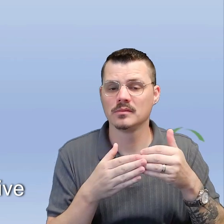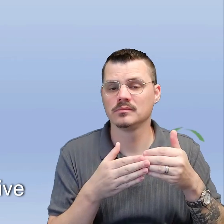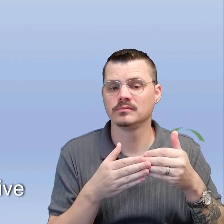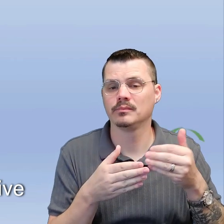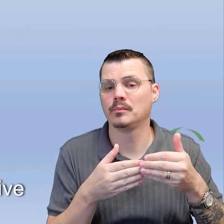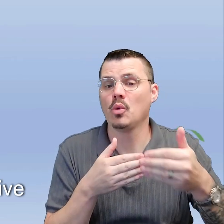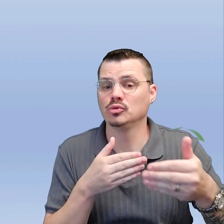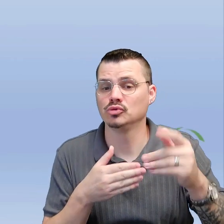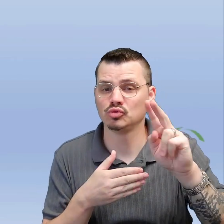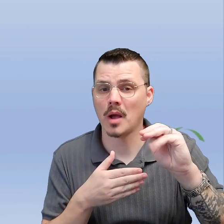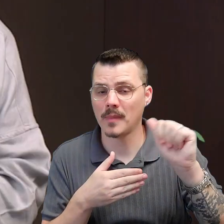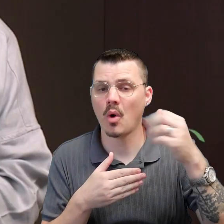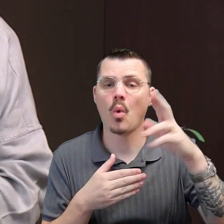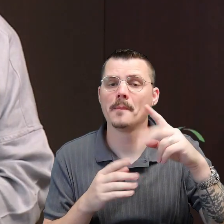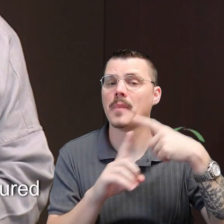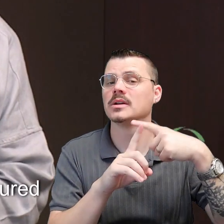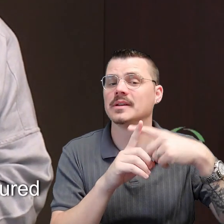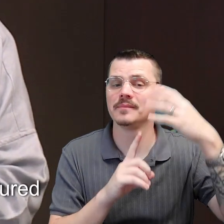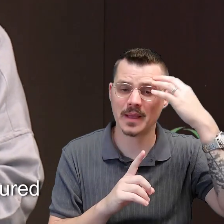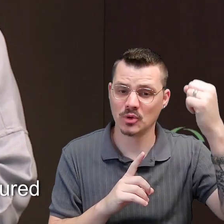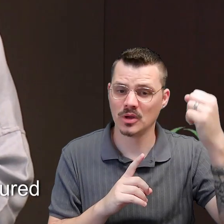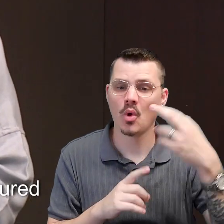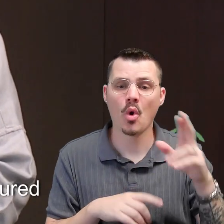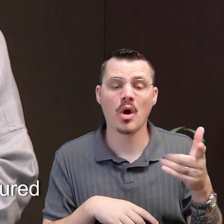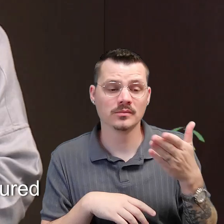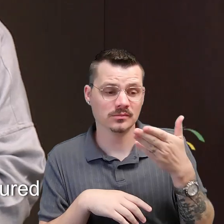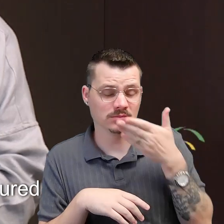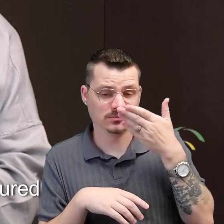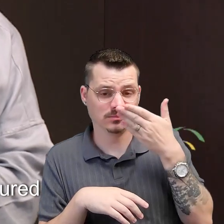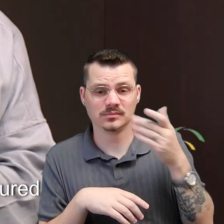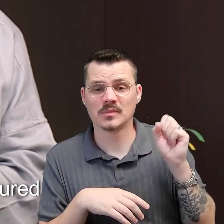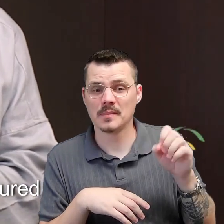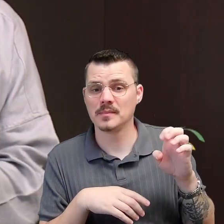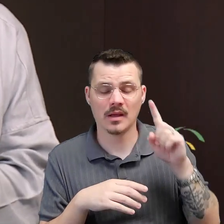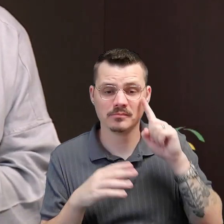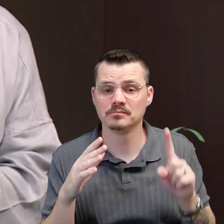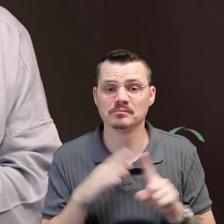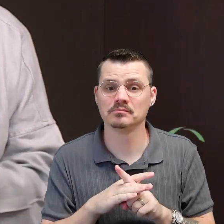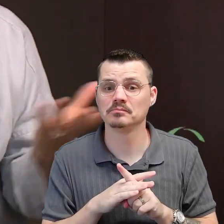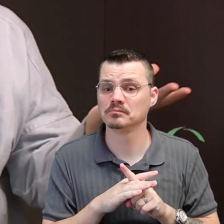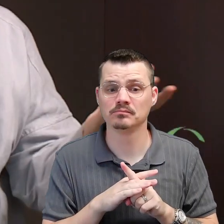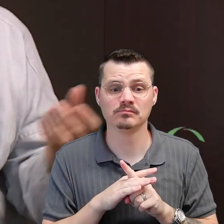post-trauma or positive memories. Sometimes those odors are manufactured